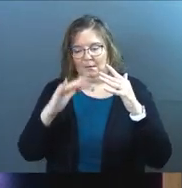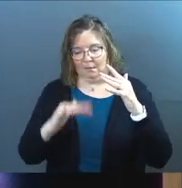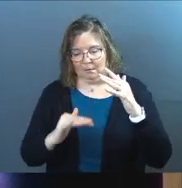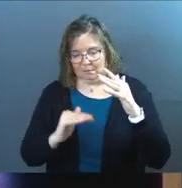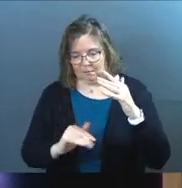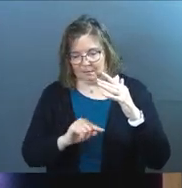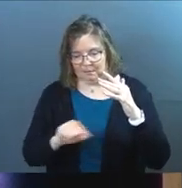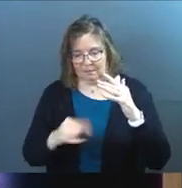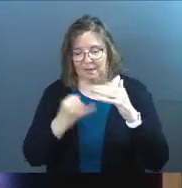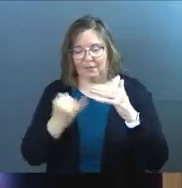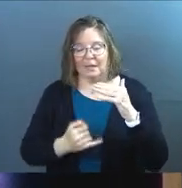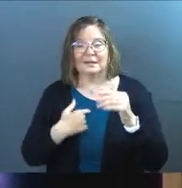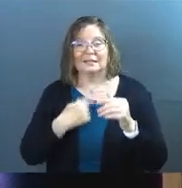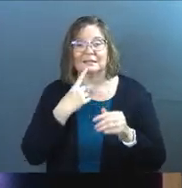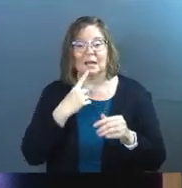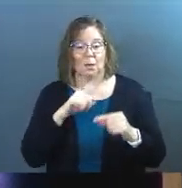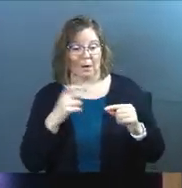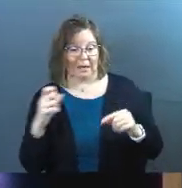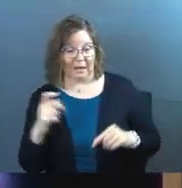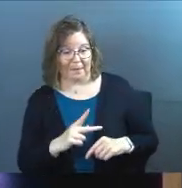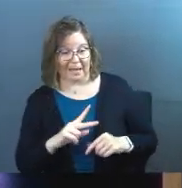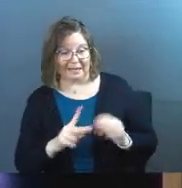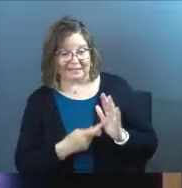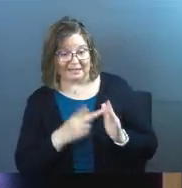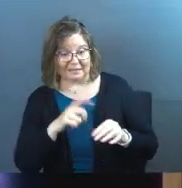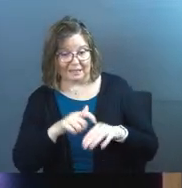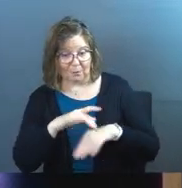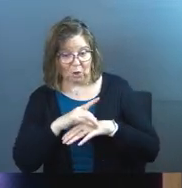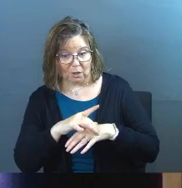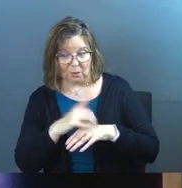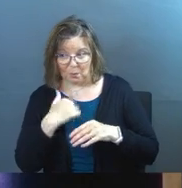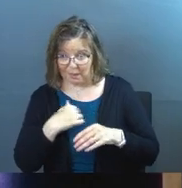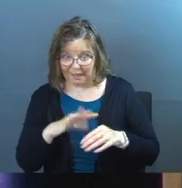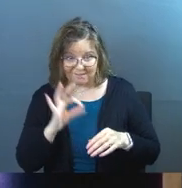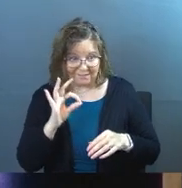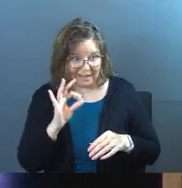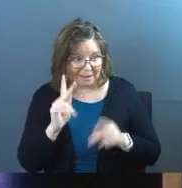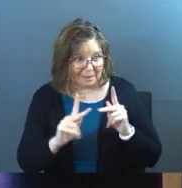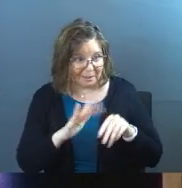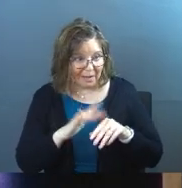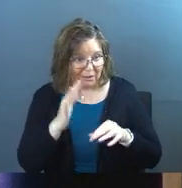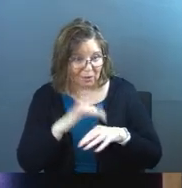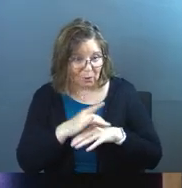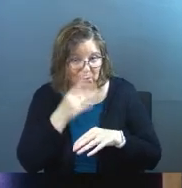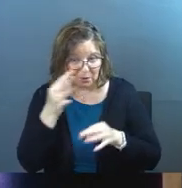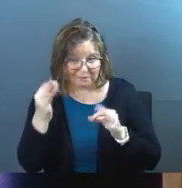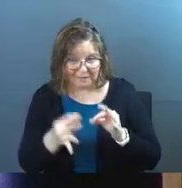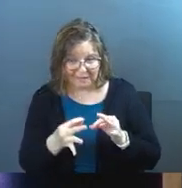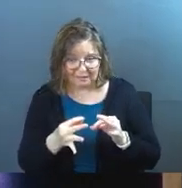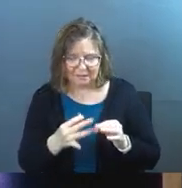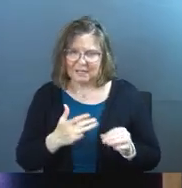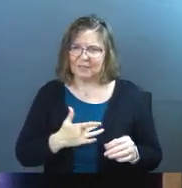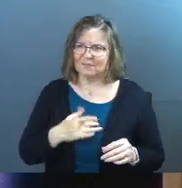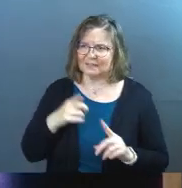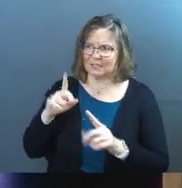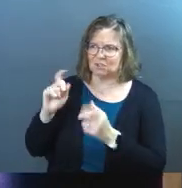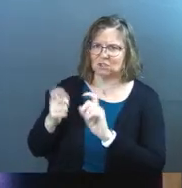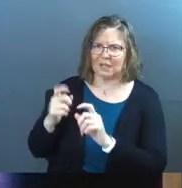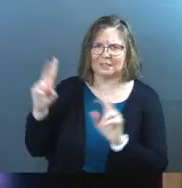and he says, and when I come back at my second coming, Jesus says, will I even find faith on the earth? It feels like he's changing the